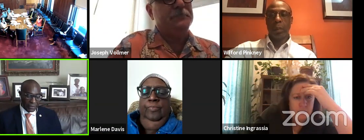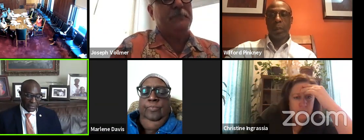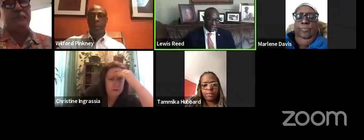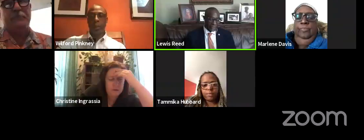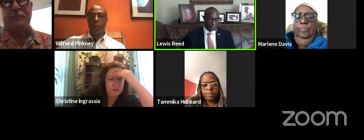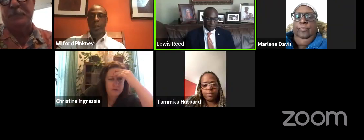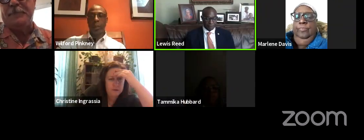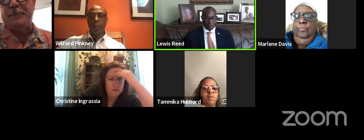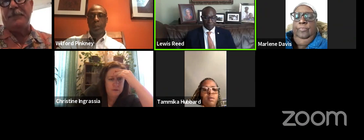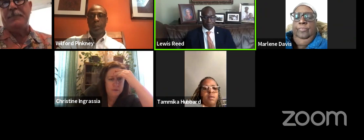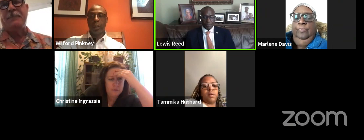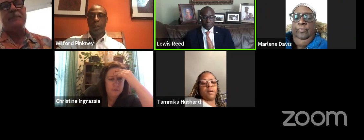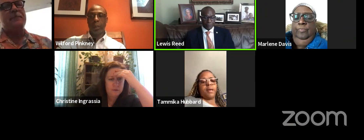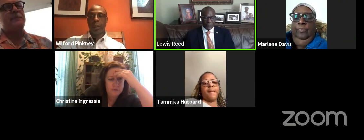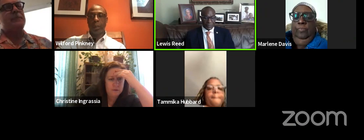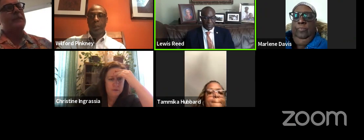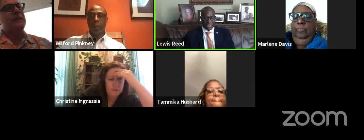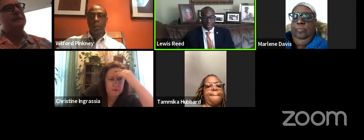motion carries.